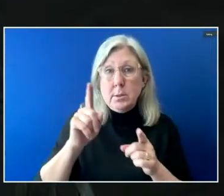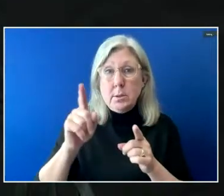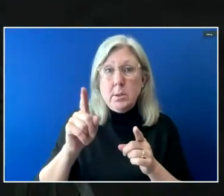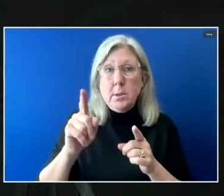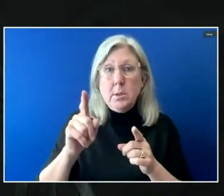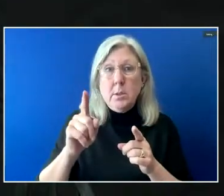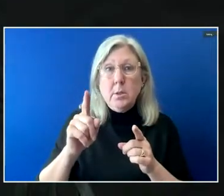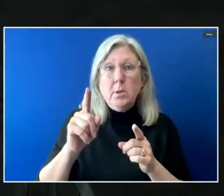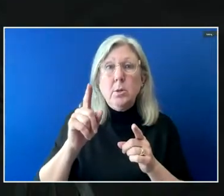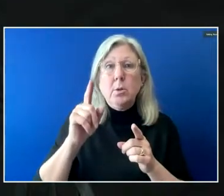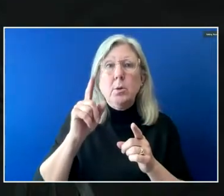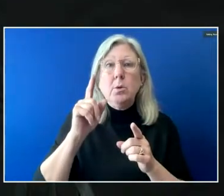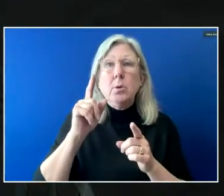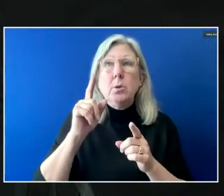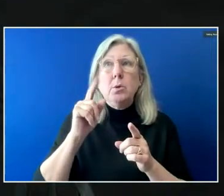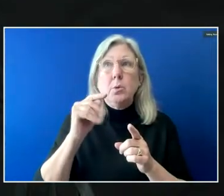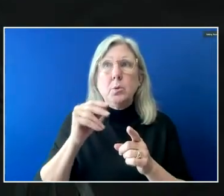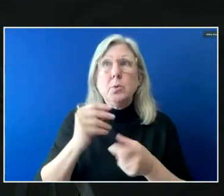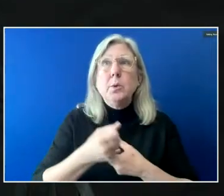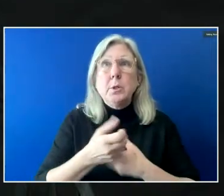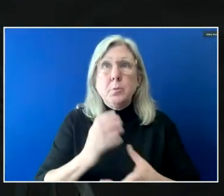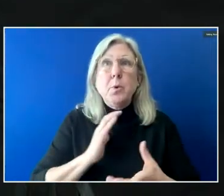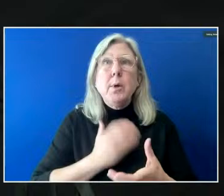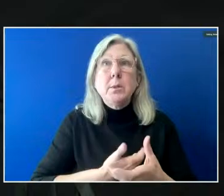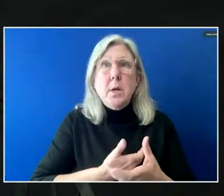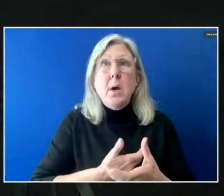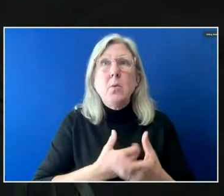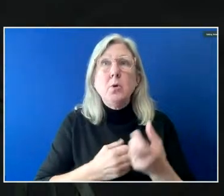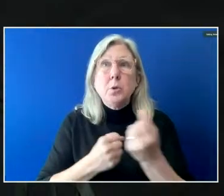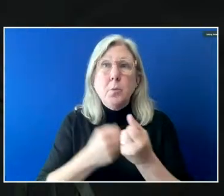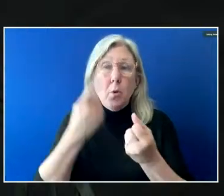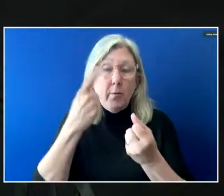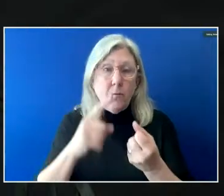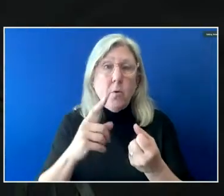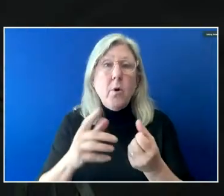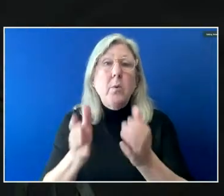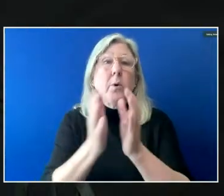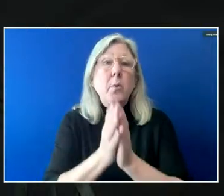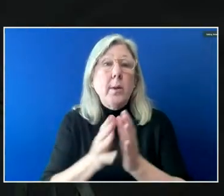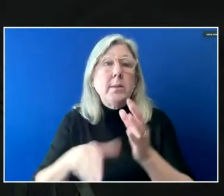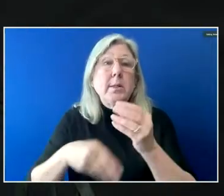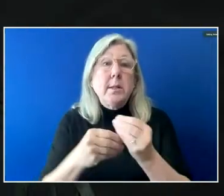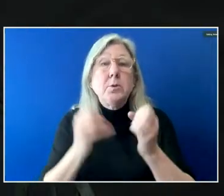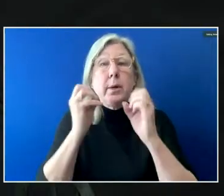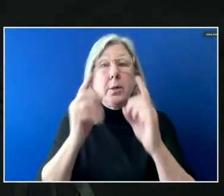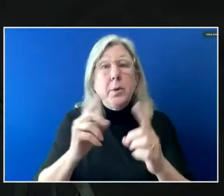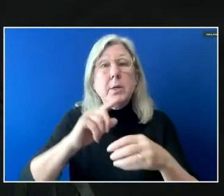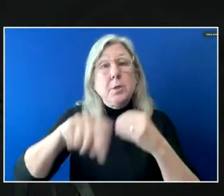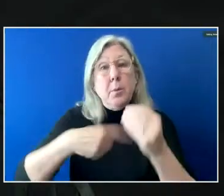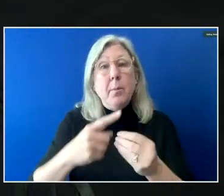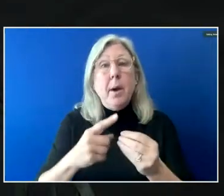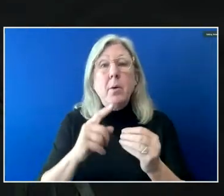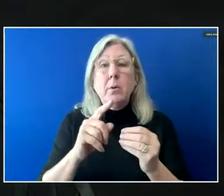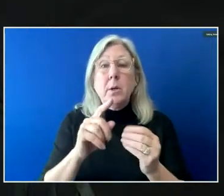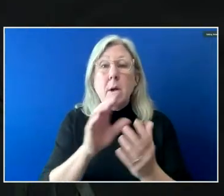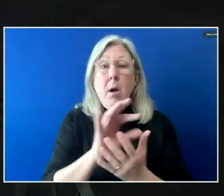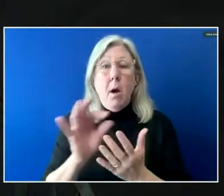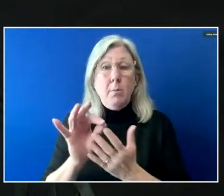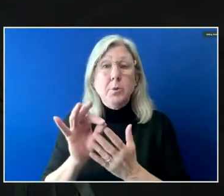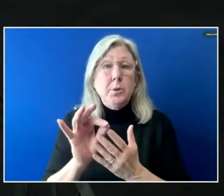to express our support for and request additional education about the option of running choice voting to all